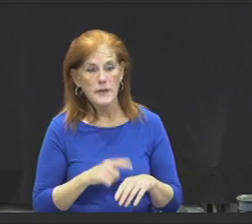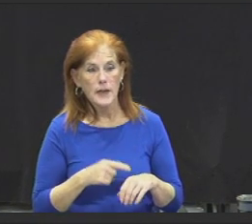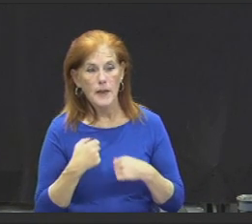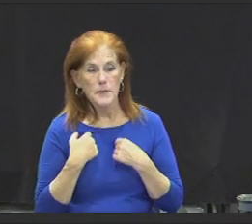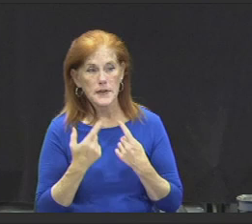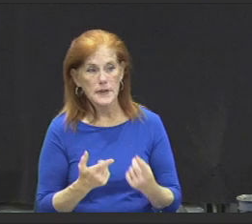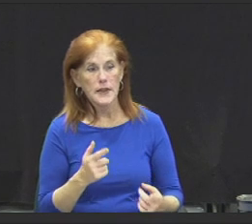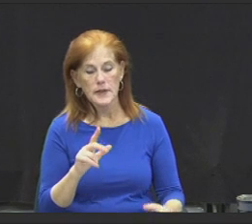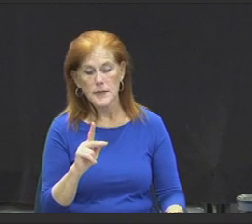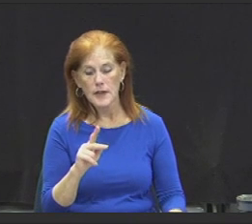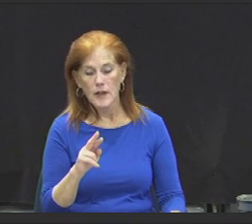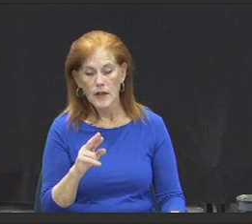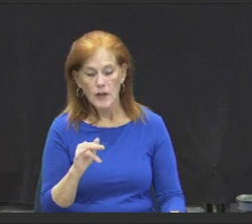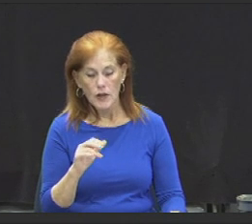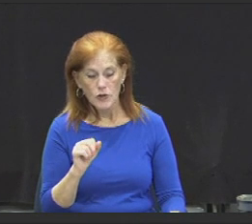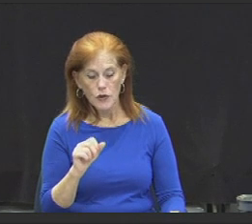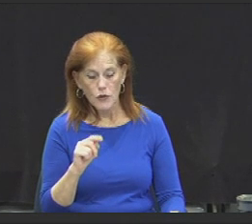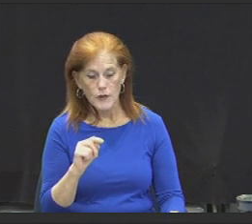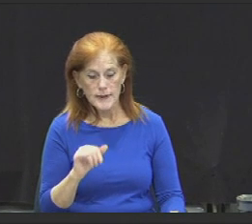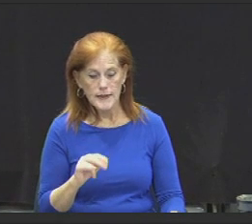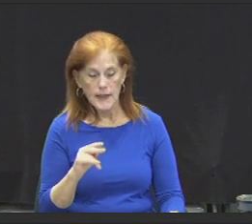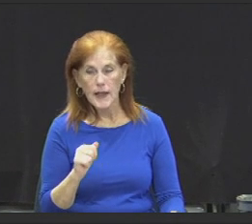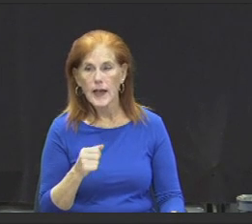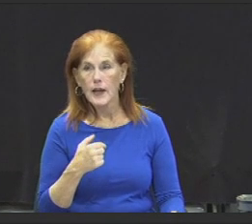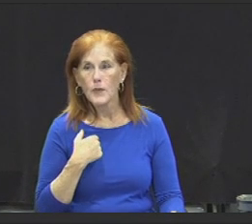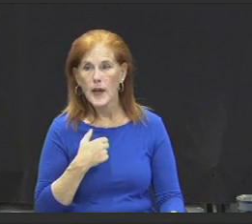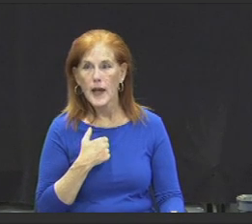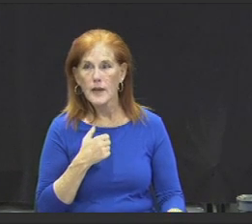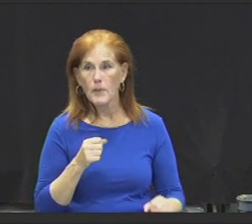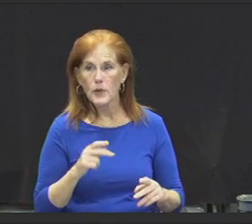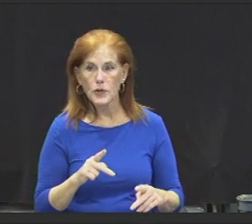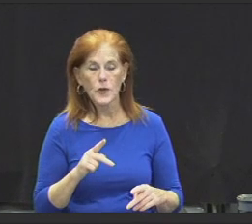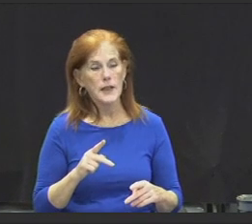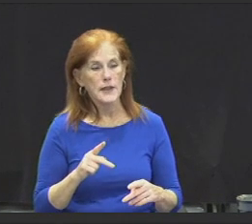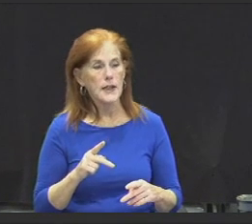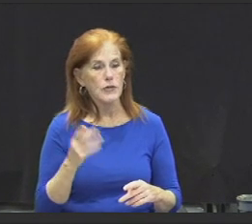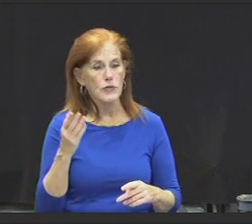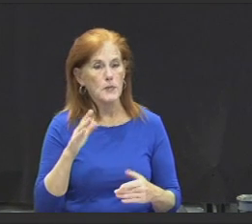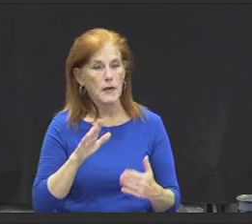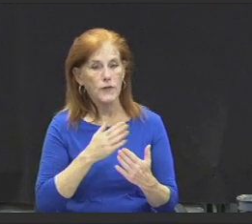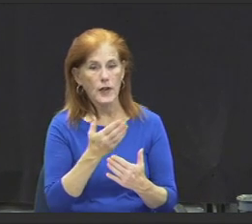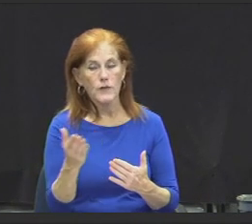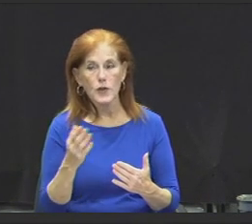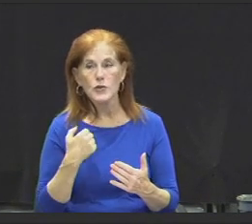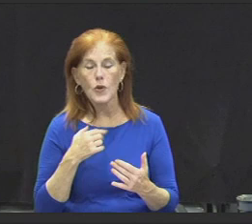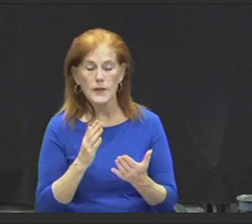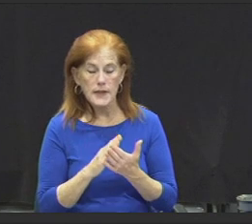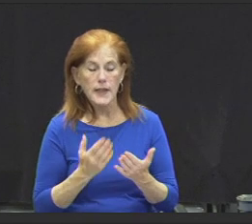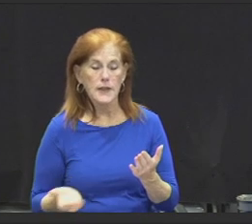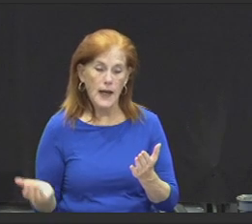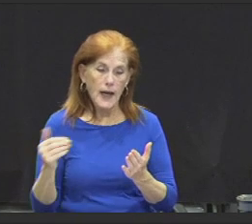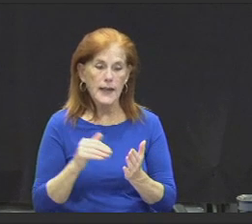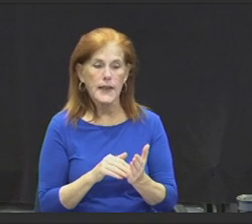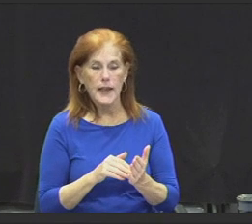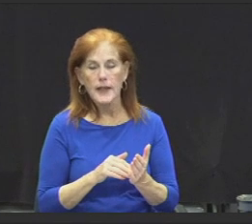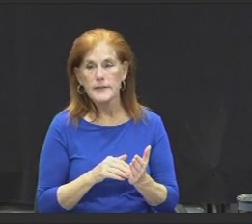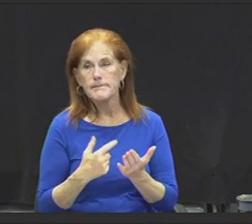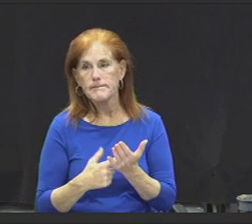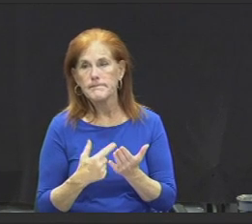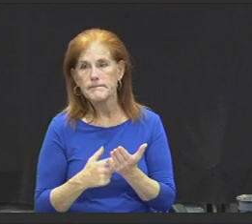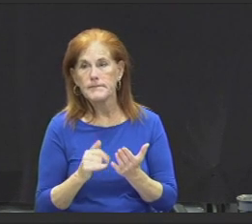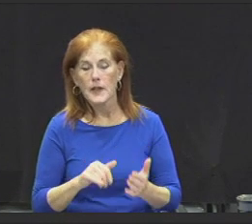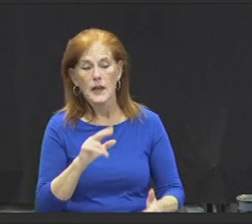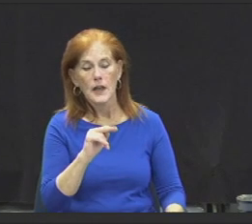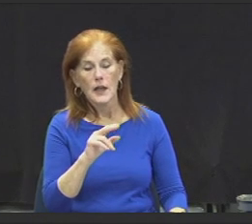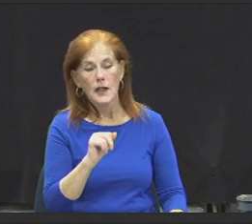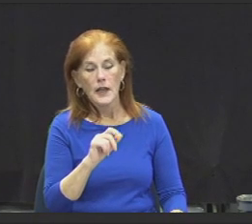Christina and I had the opportunity to get in front of you, and we're excited to kind of circle back, talk about this again. I can't say enough, Nathan is